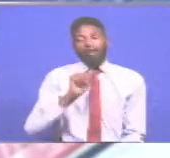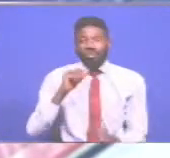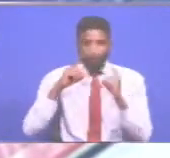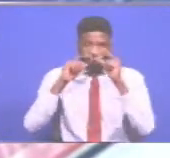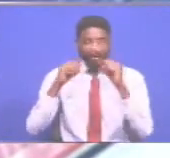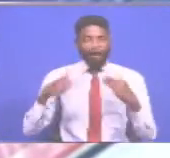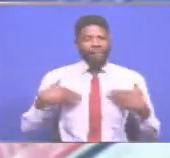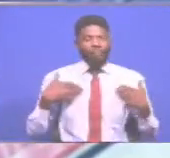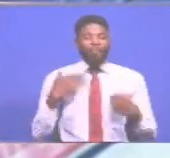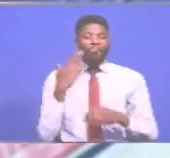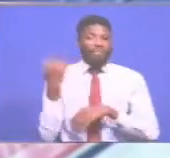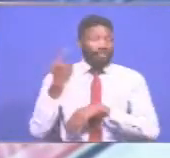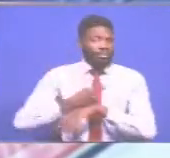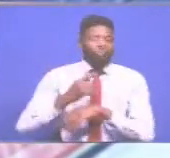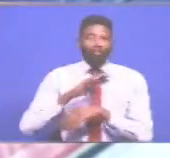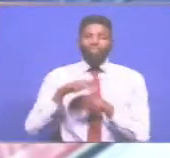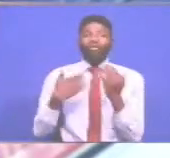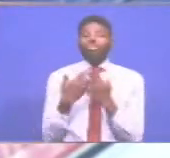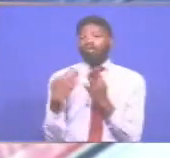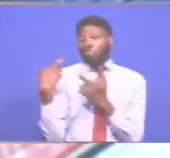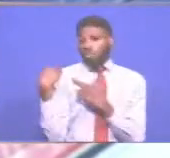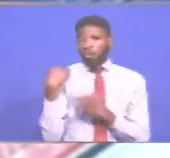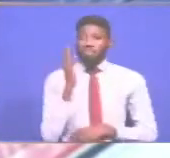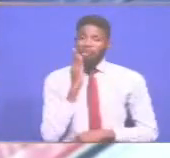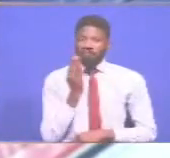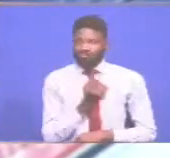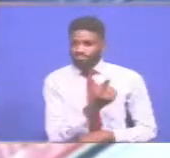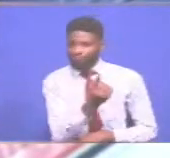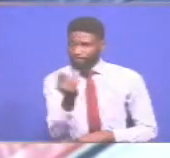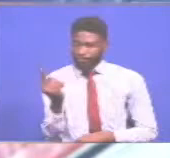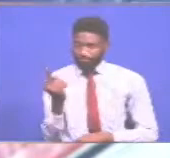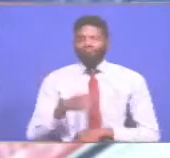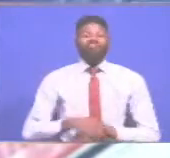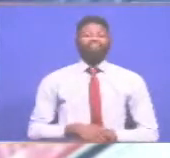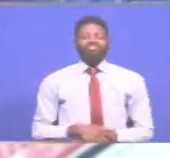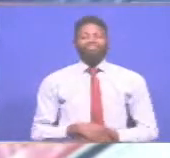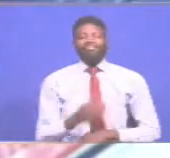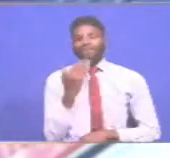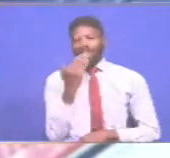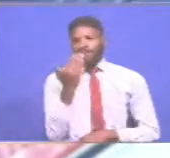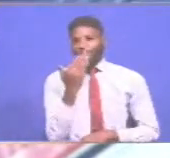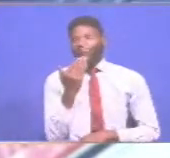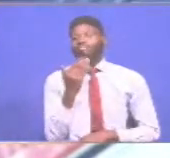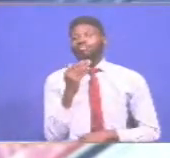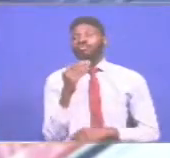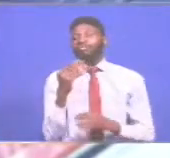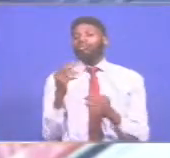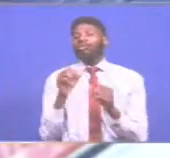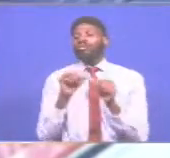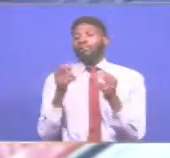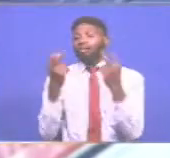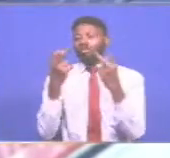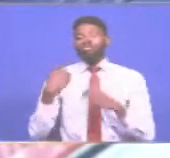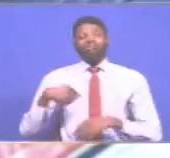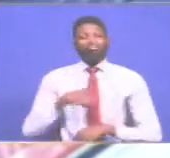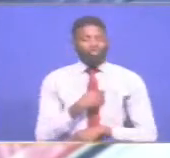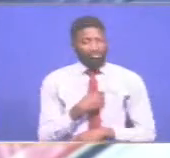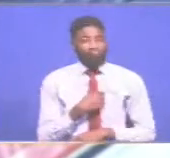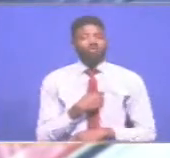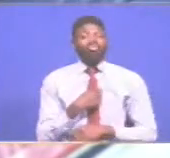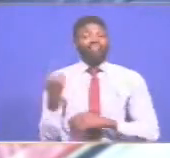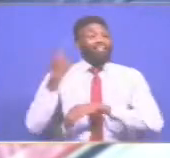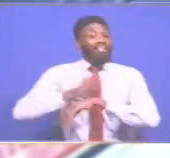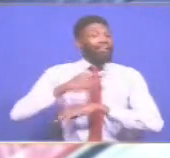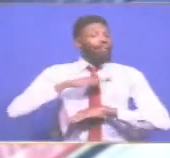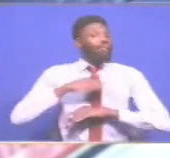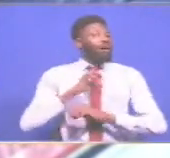happy Mother's Day to all responsible moms out here. Thank you so much for keeping it here. And of course, a day is not enough